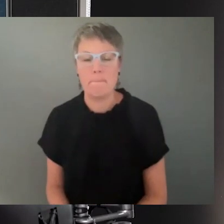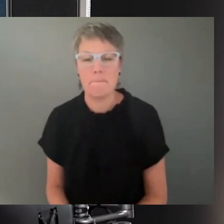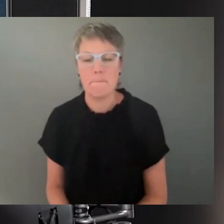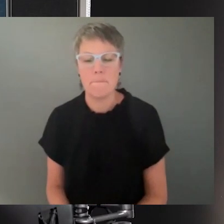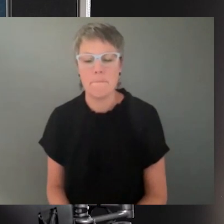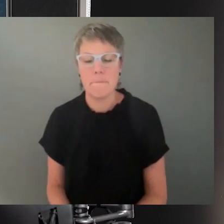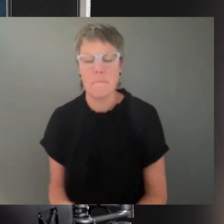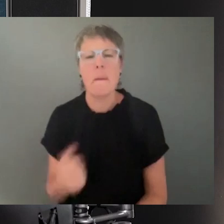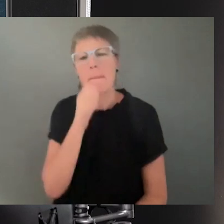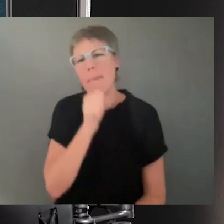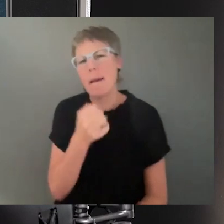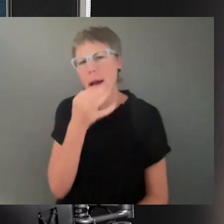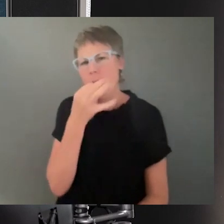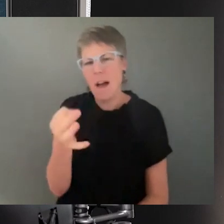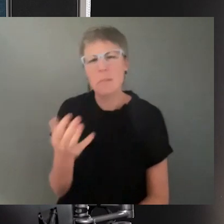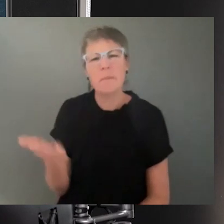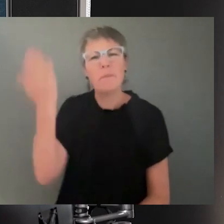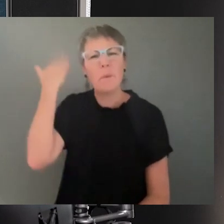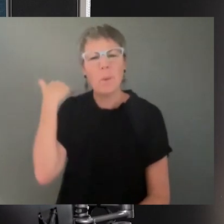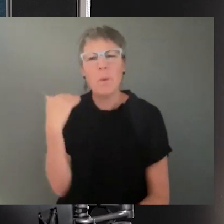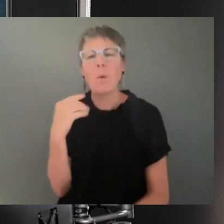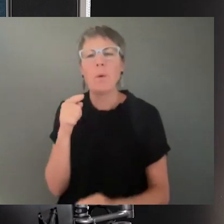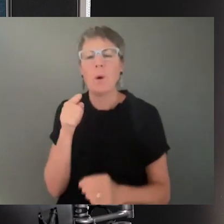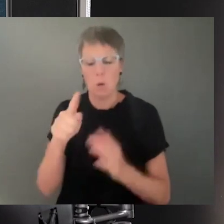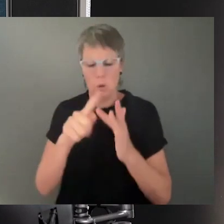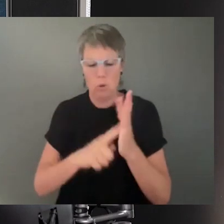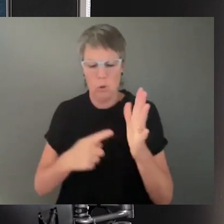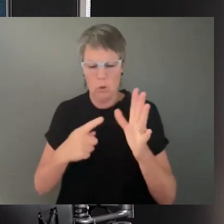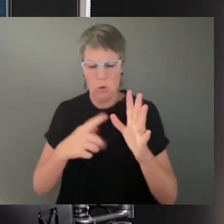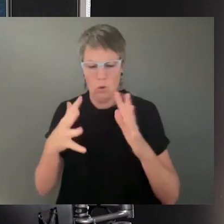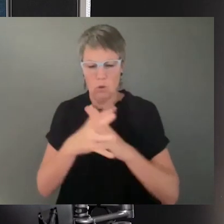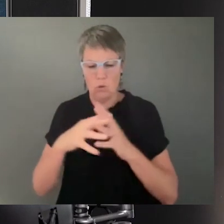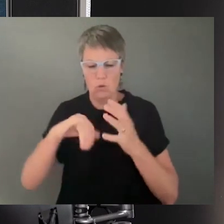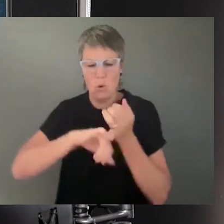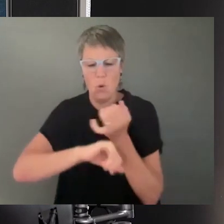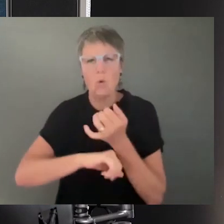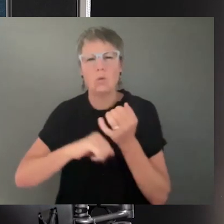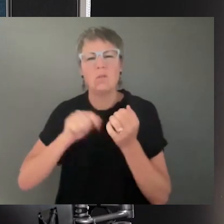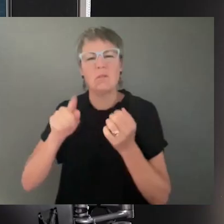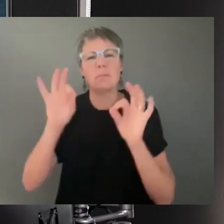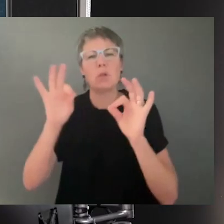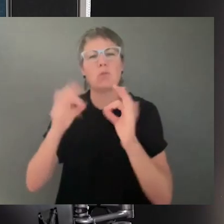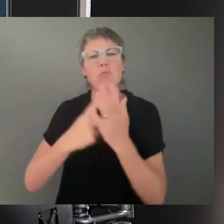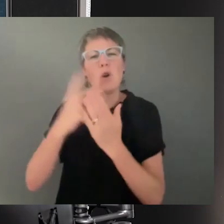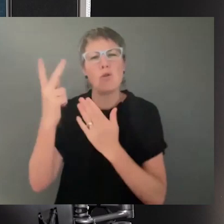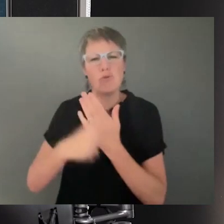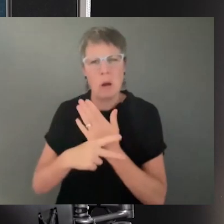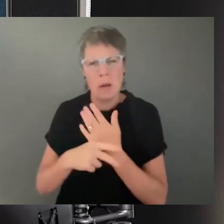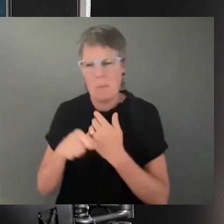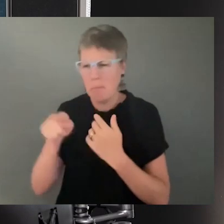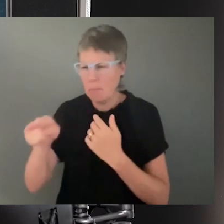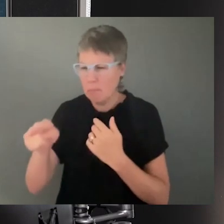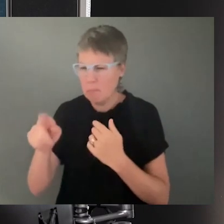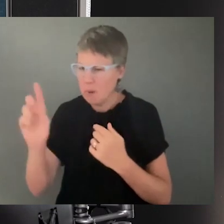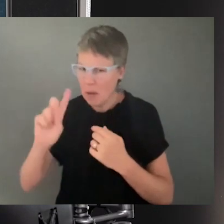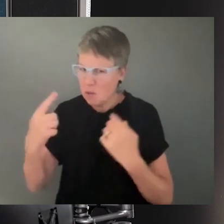a bit of a problem with JAWS. You had to have two sound cards so that JAWS didn't come over the radio broadcast.